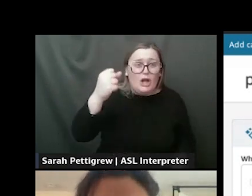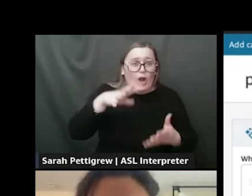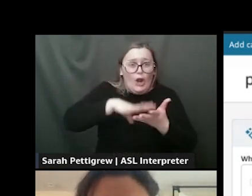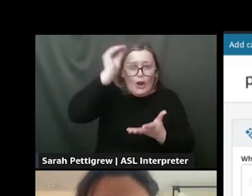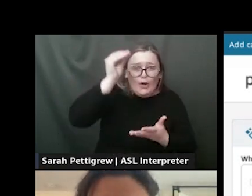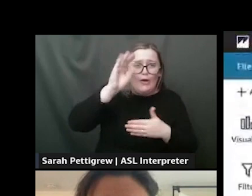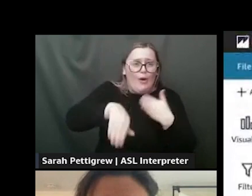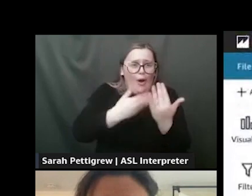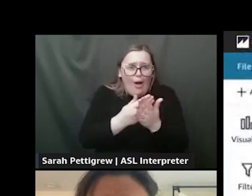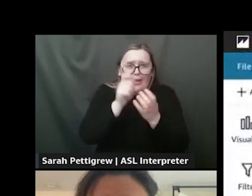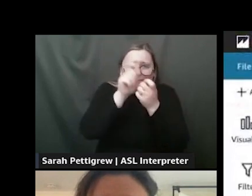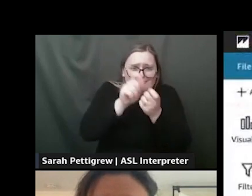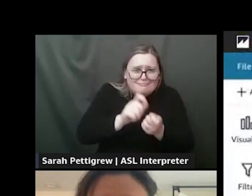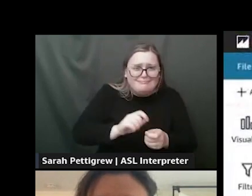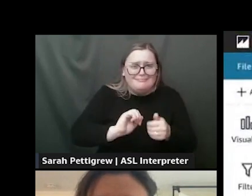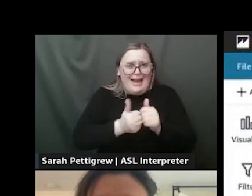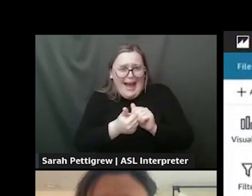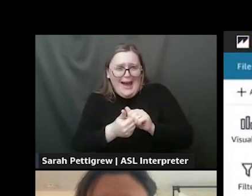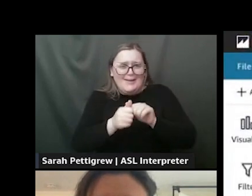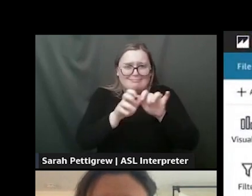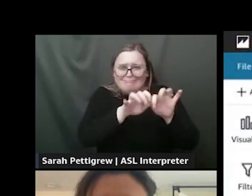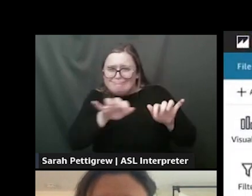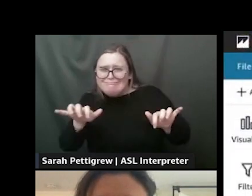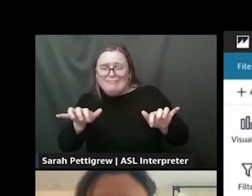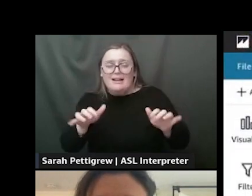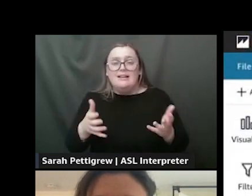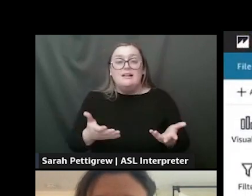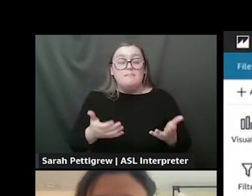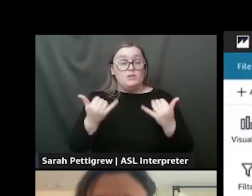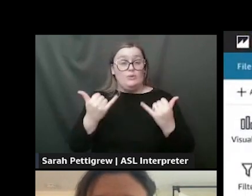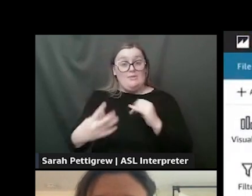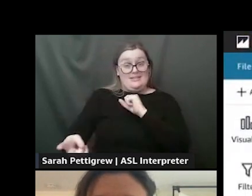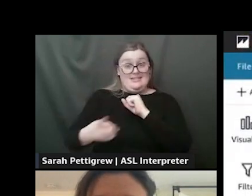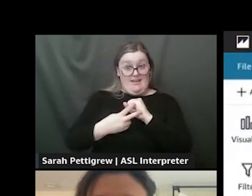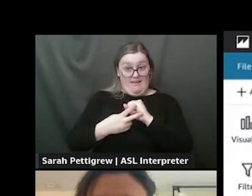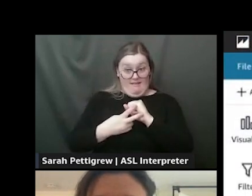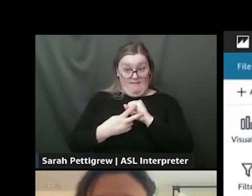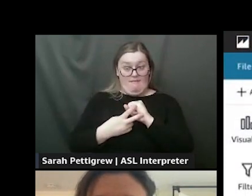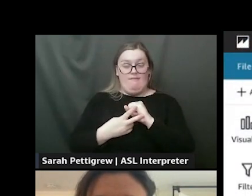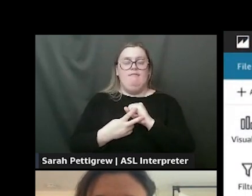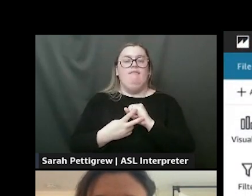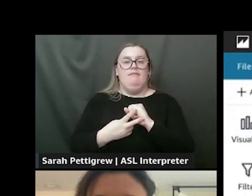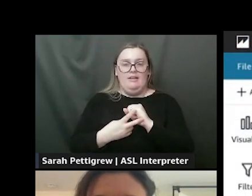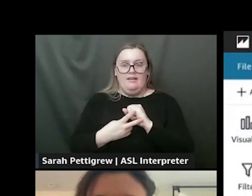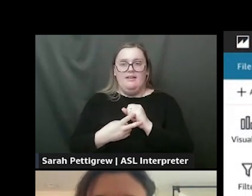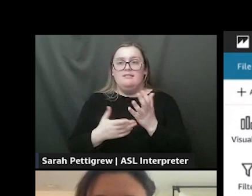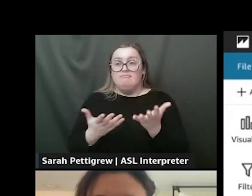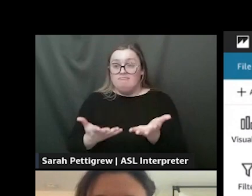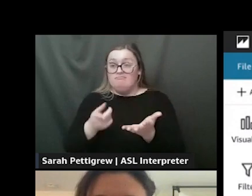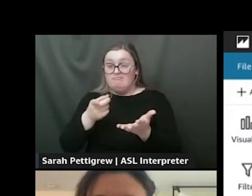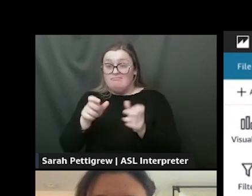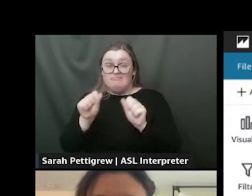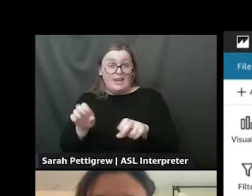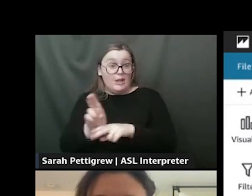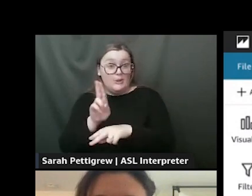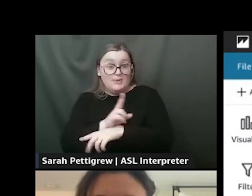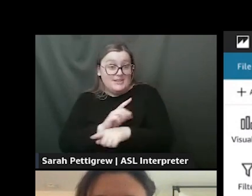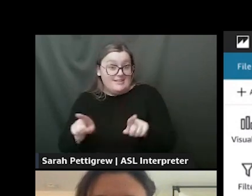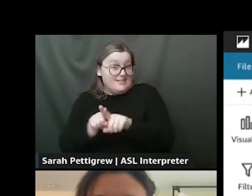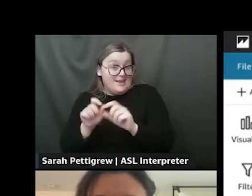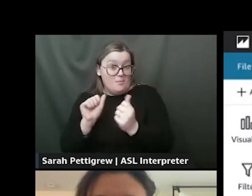that's in here. So we're going to save that. And now that I've added that, I can just use it in the same way. So I could say,